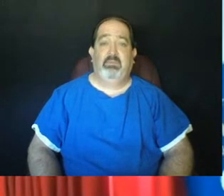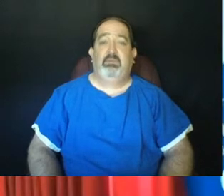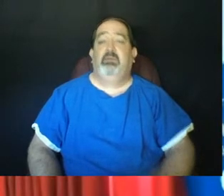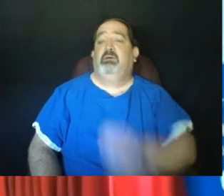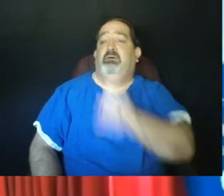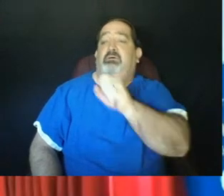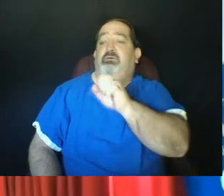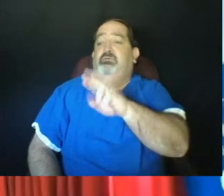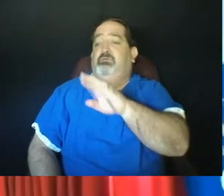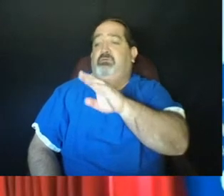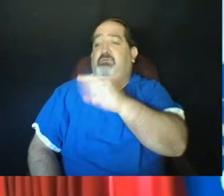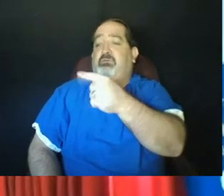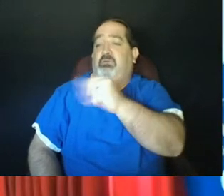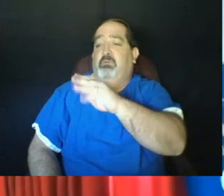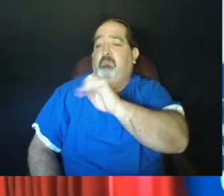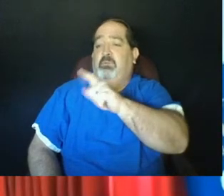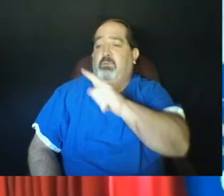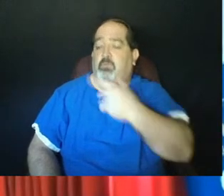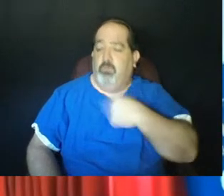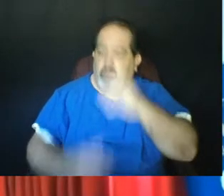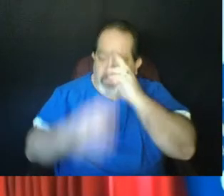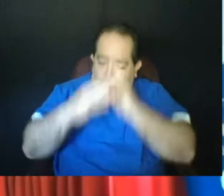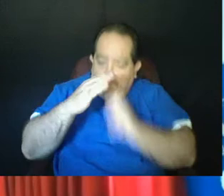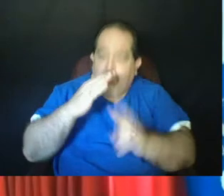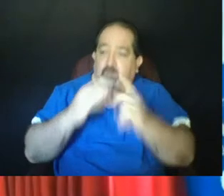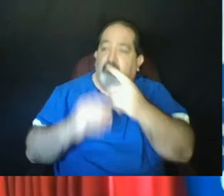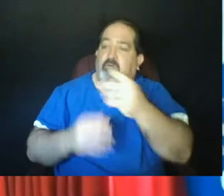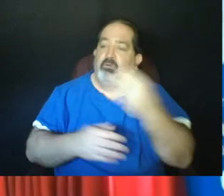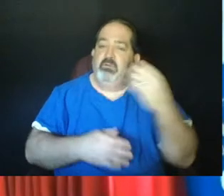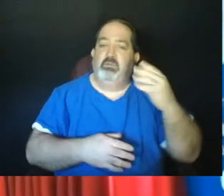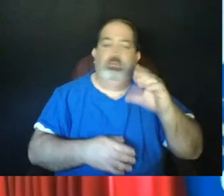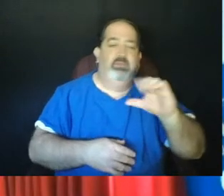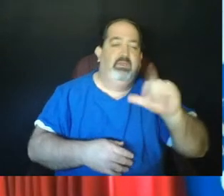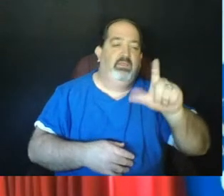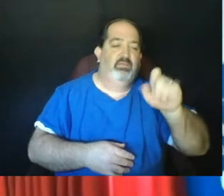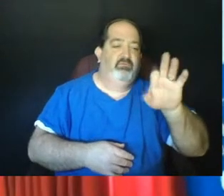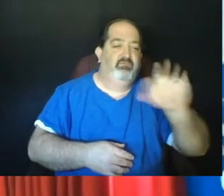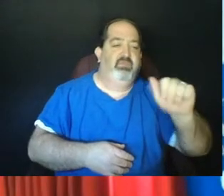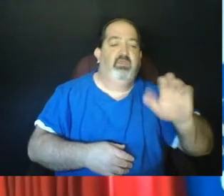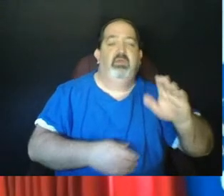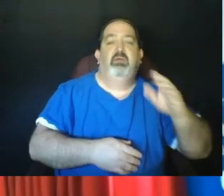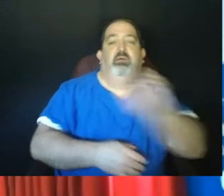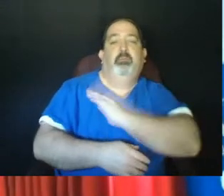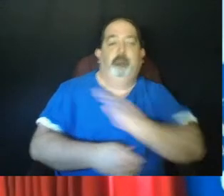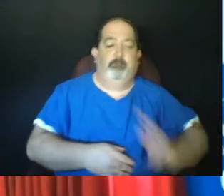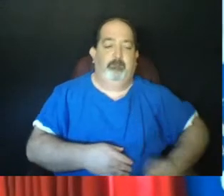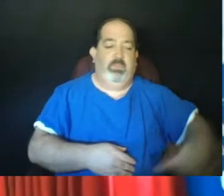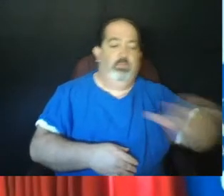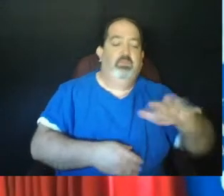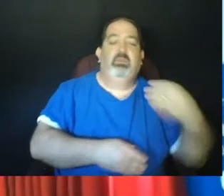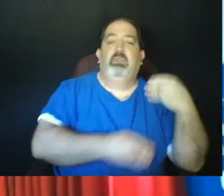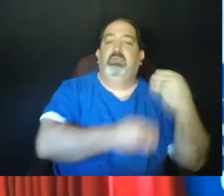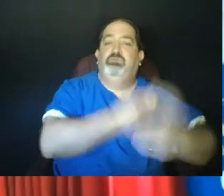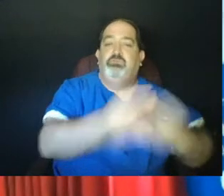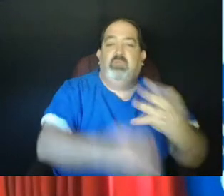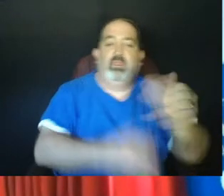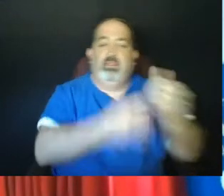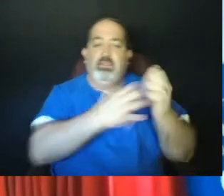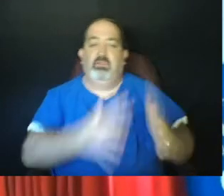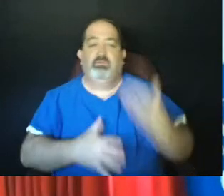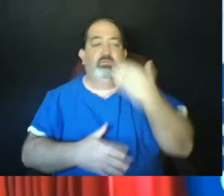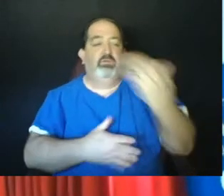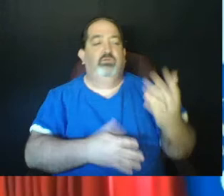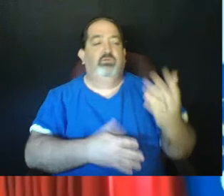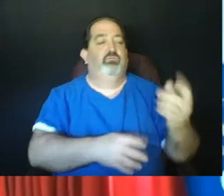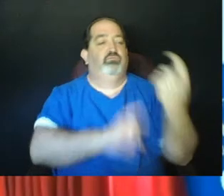Gamil, we are humbled by the generosity of the Barony of Calafia and to its leaders, and we appreciate your generous donation to the kingdom's